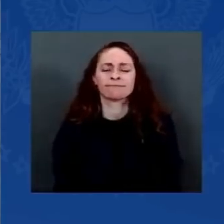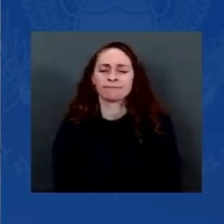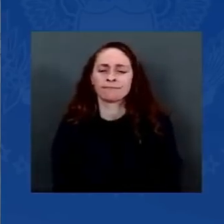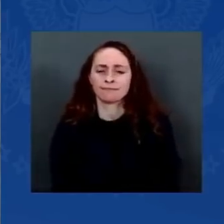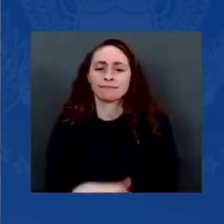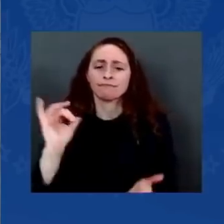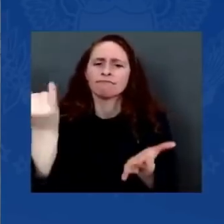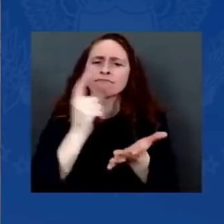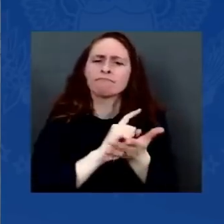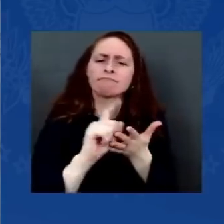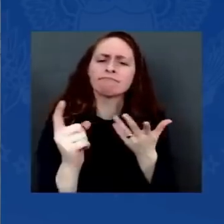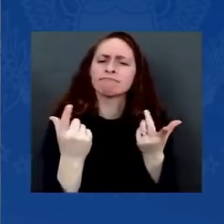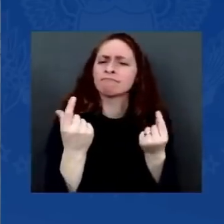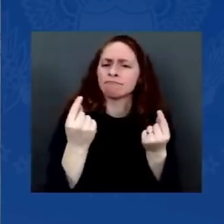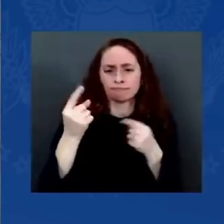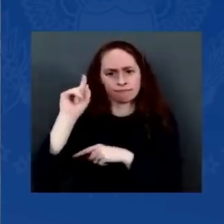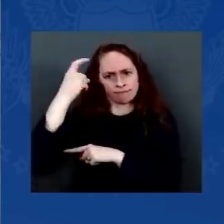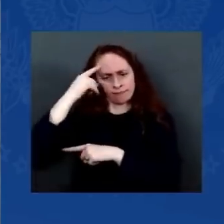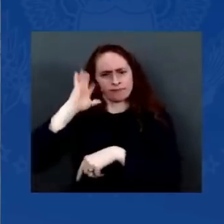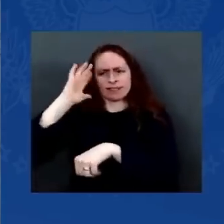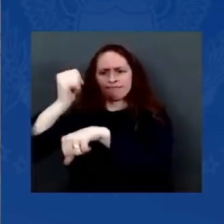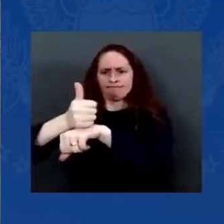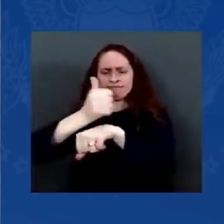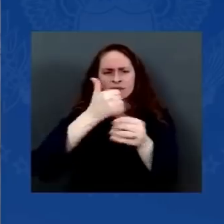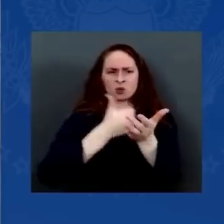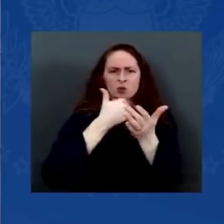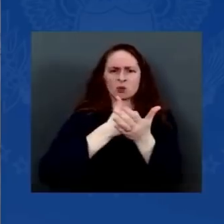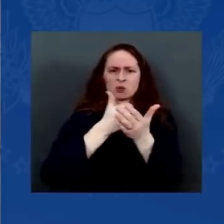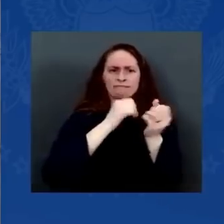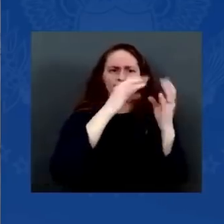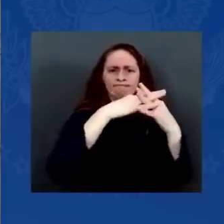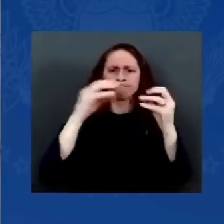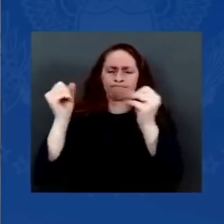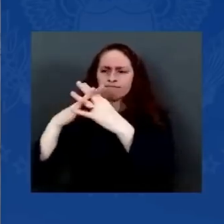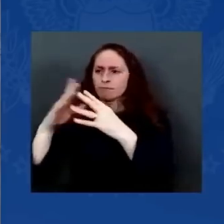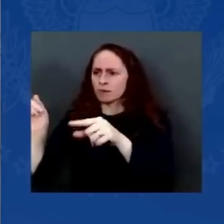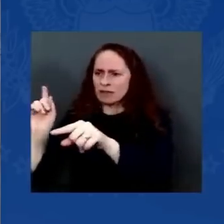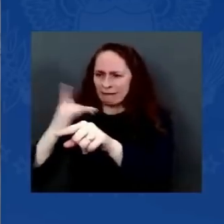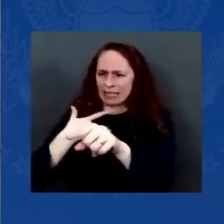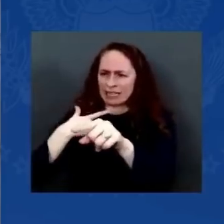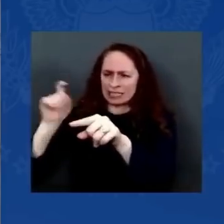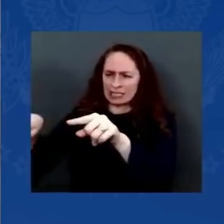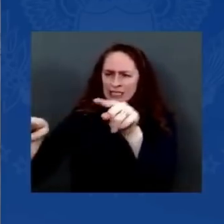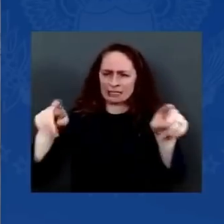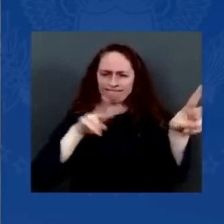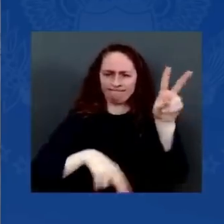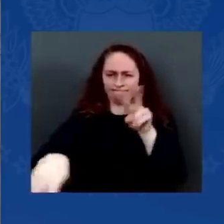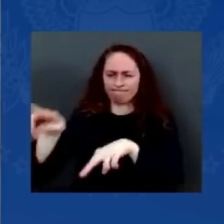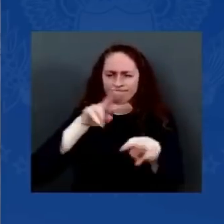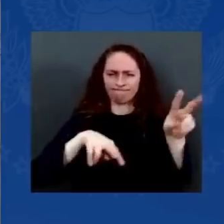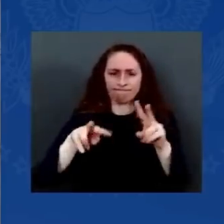additional testing capacity. Before Christmas, the first several of these federal testing sites will be up and running in New York